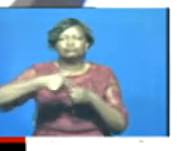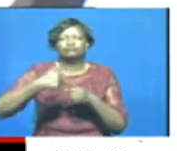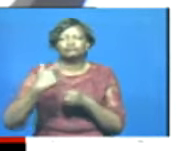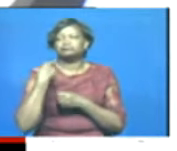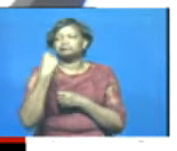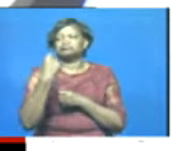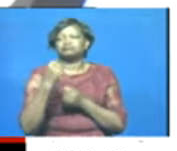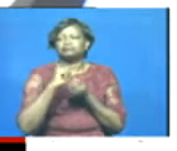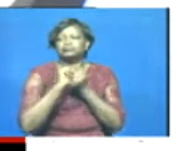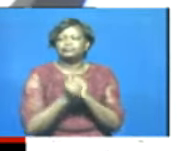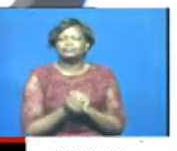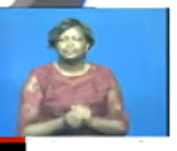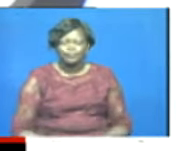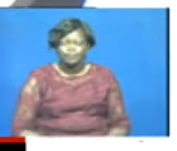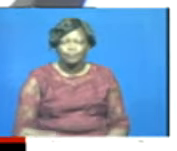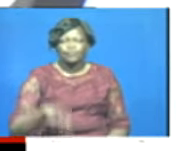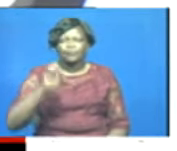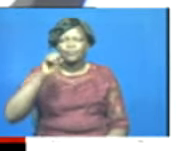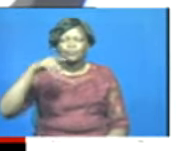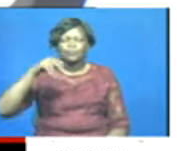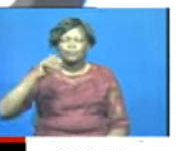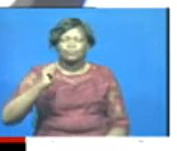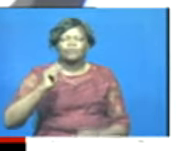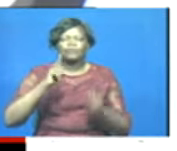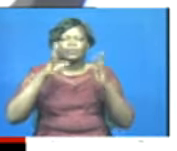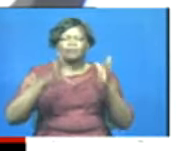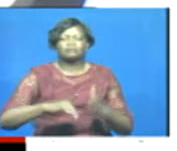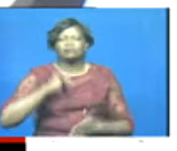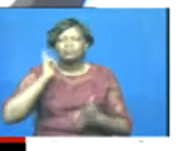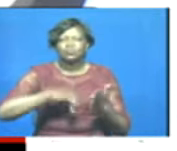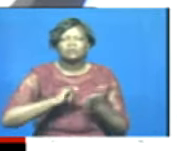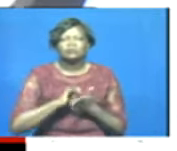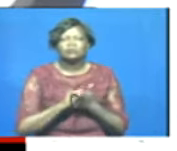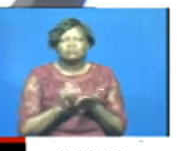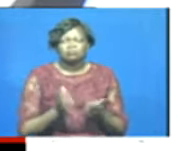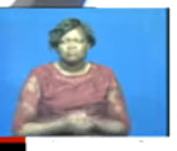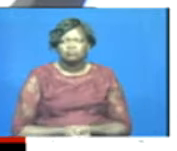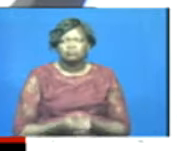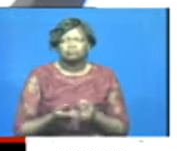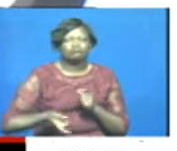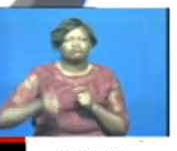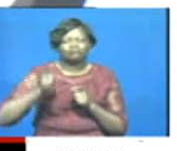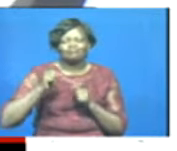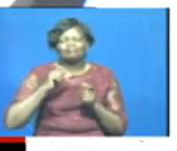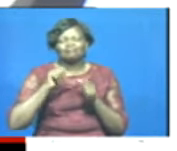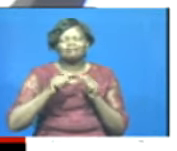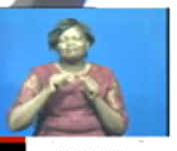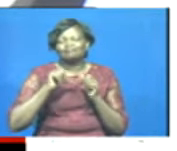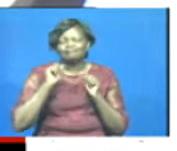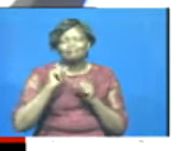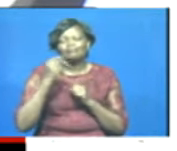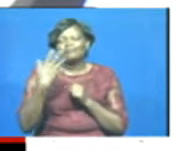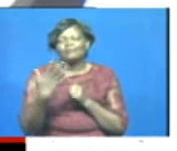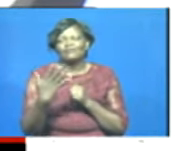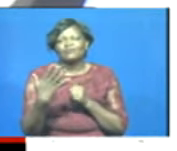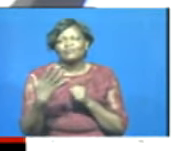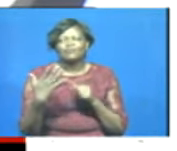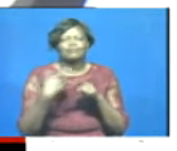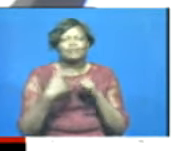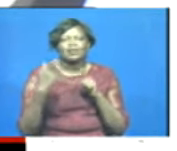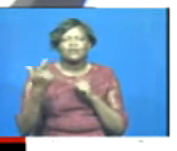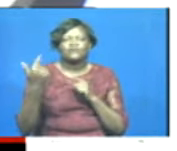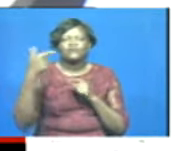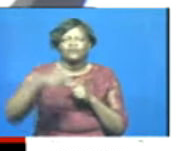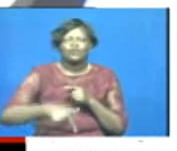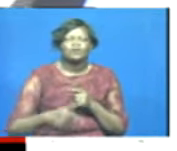review. EPRA Director General Daniel Kiptoo said that the hike would have been as much as 25 shillings were it not for fuel